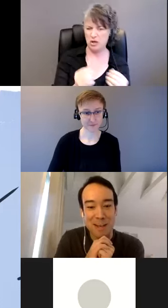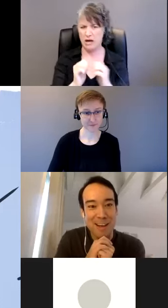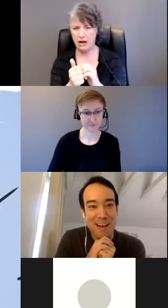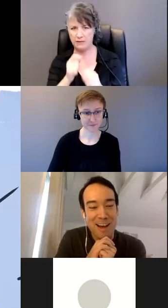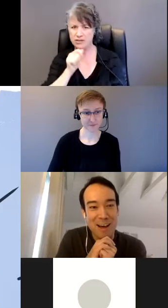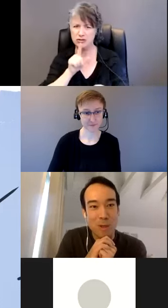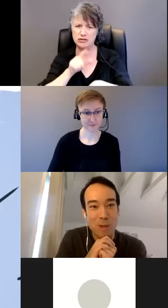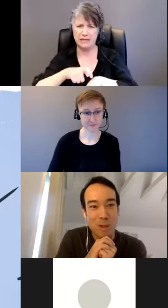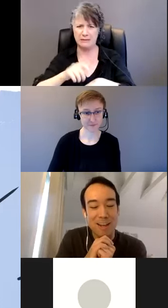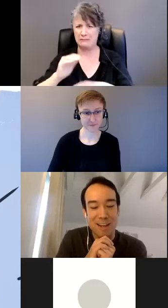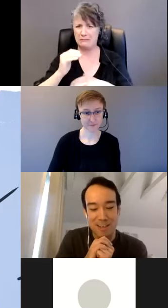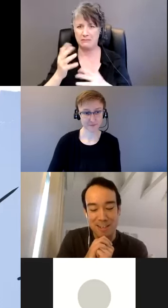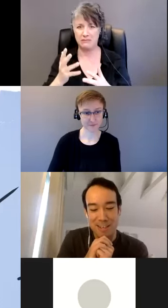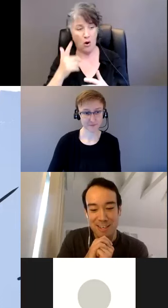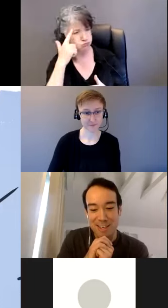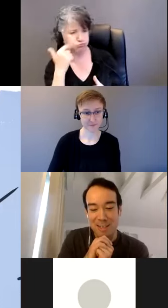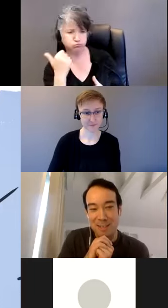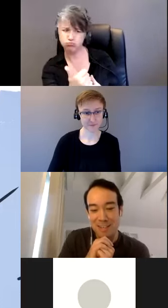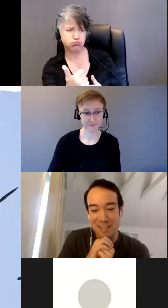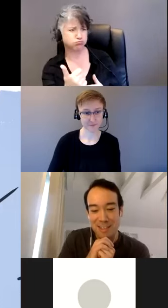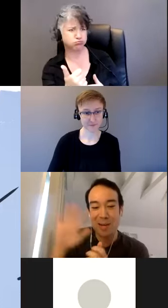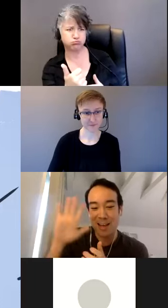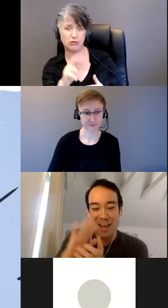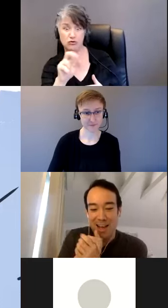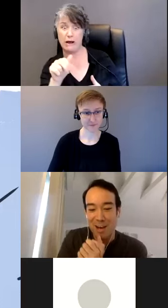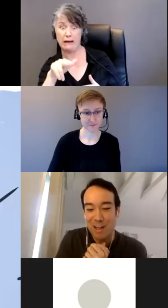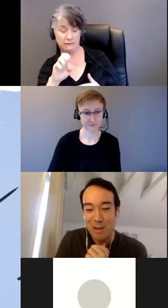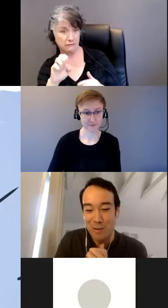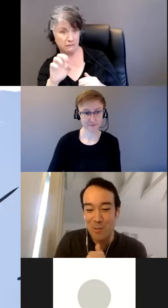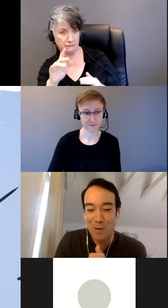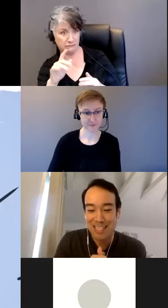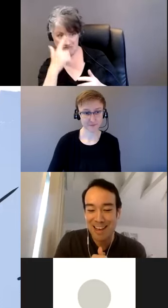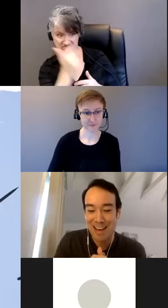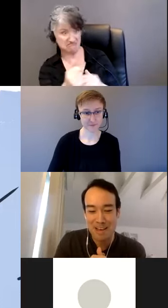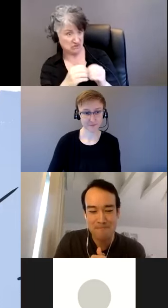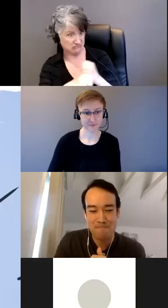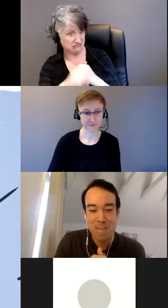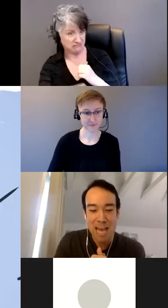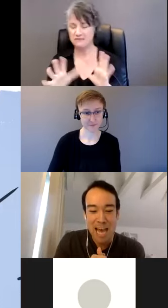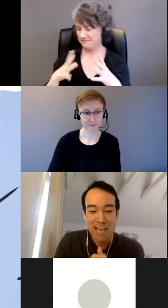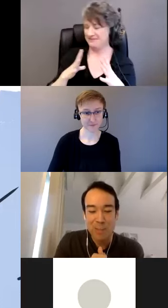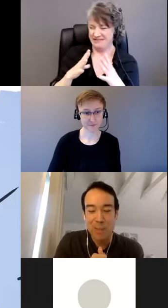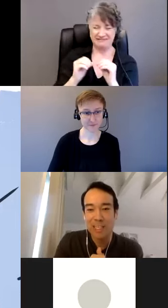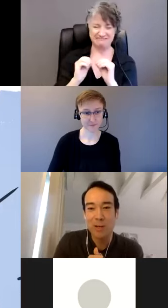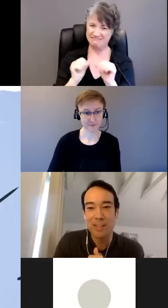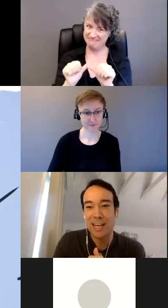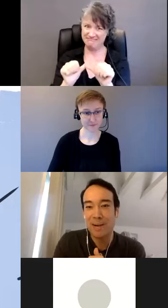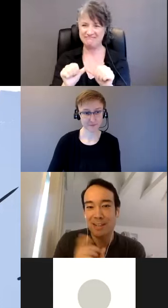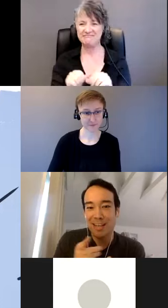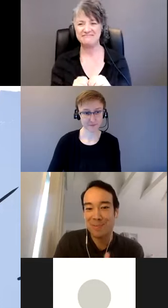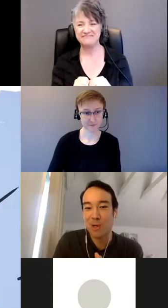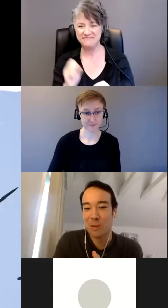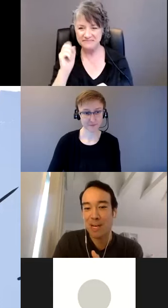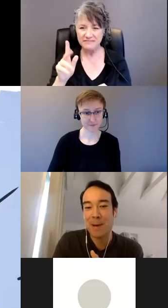timing. No, please feel free if you want to go a few more moments, by all means. All right, I'll go a few more minutes. So I guess what I'll say